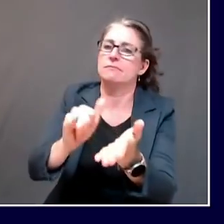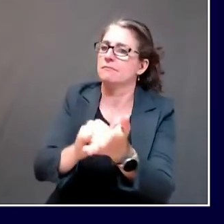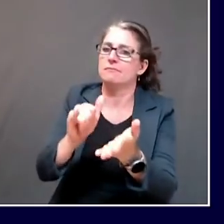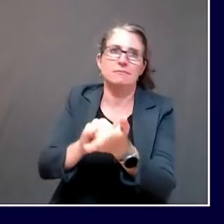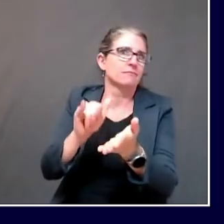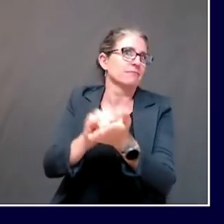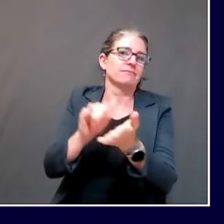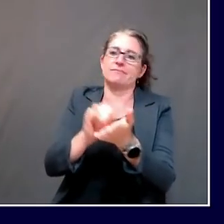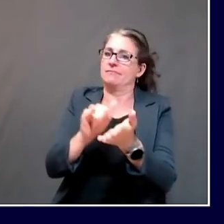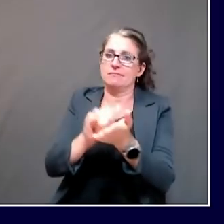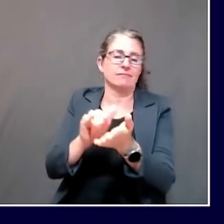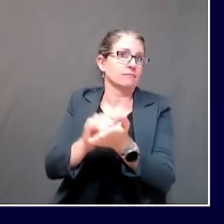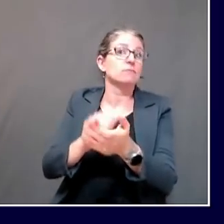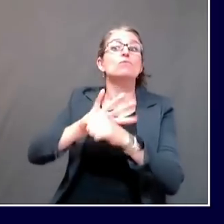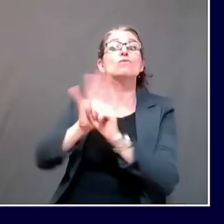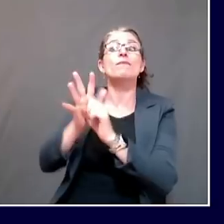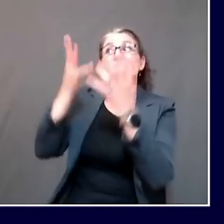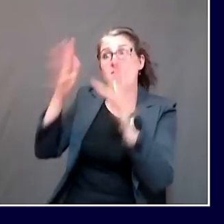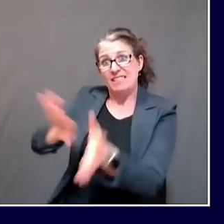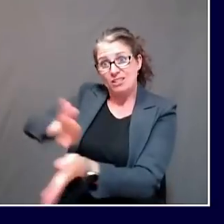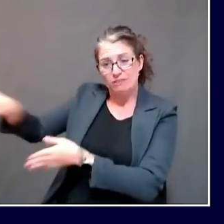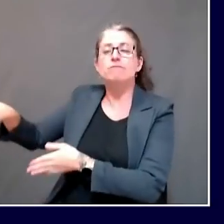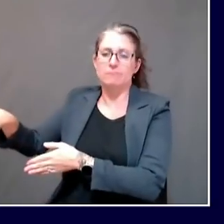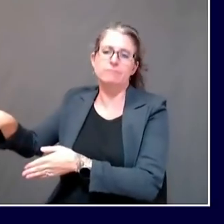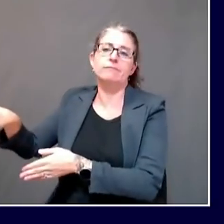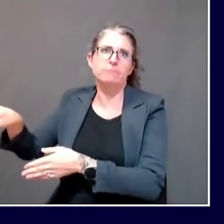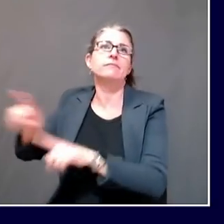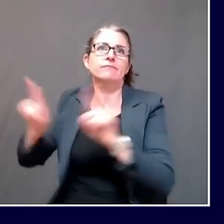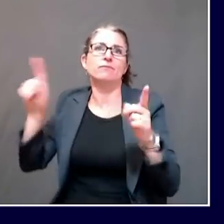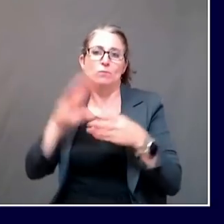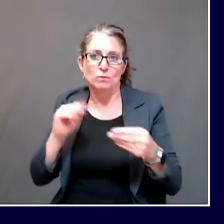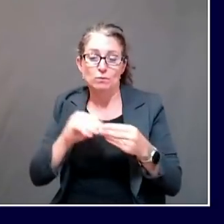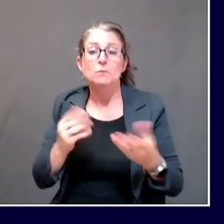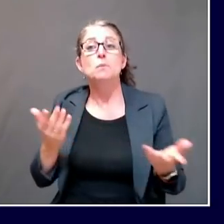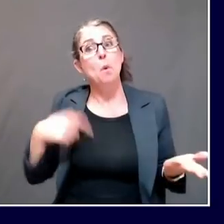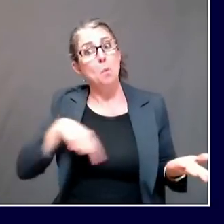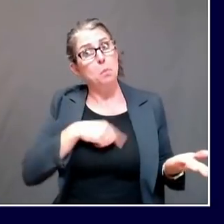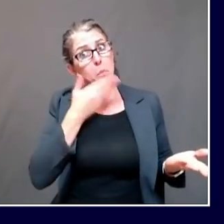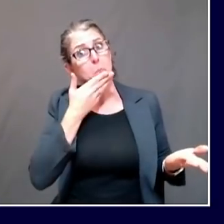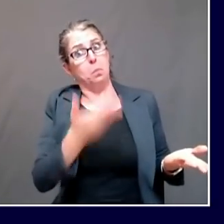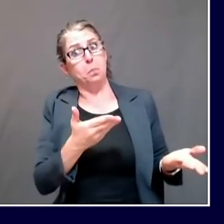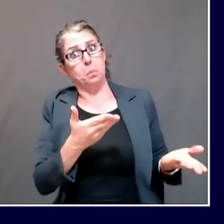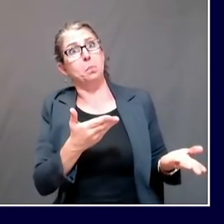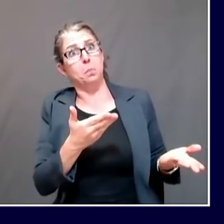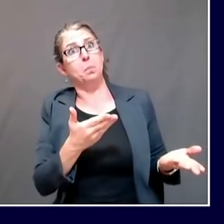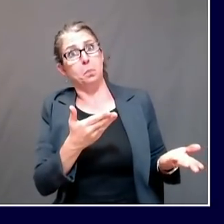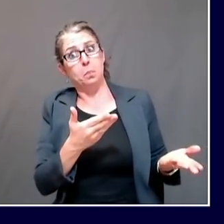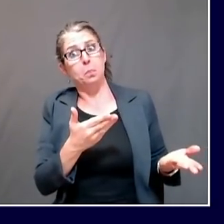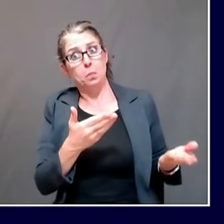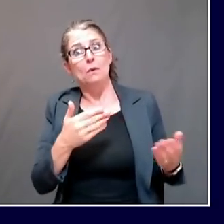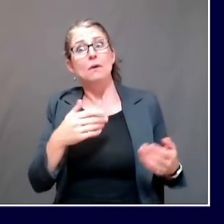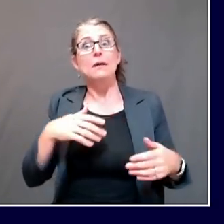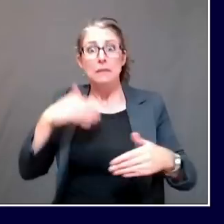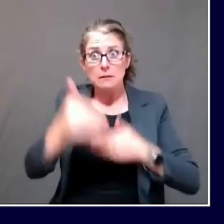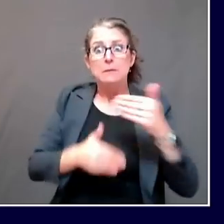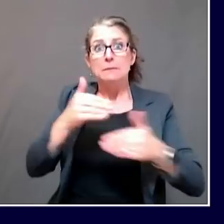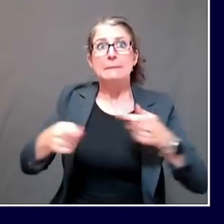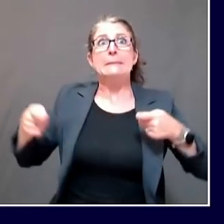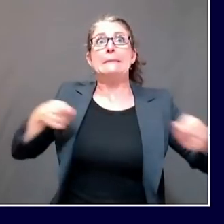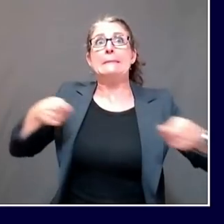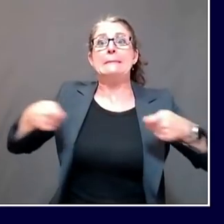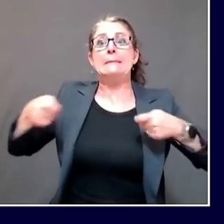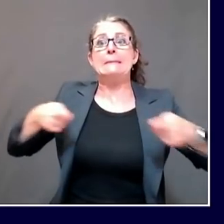we can't have a healthy economy if we don't have healthy people. And that's why the first and foremost priority of